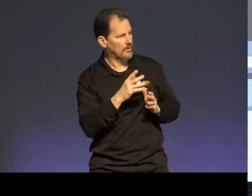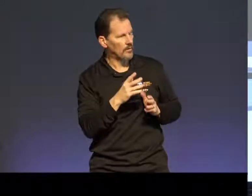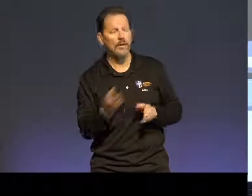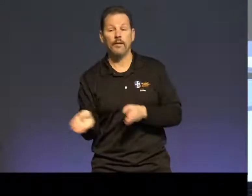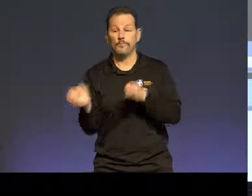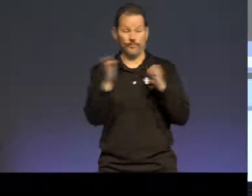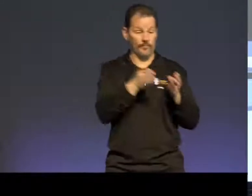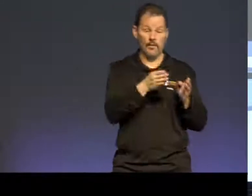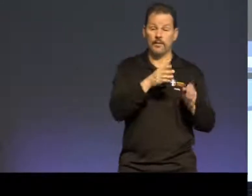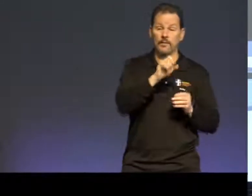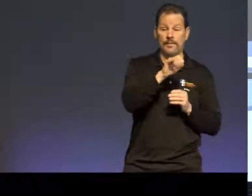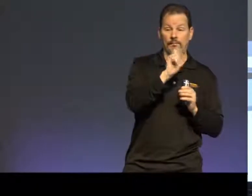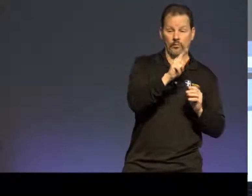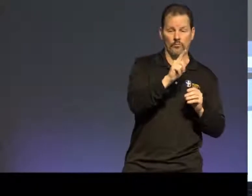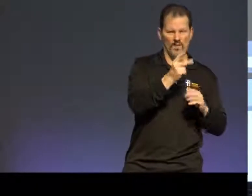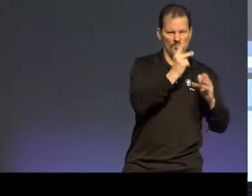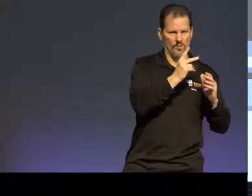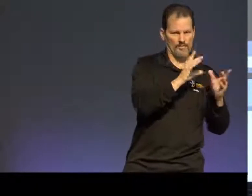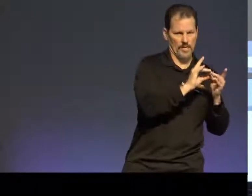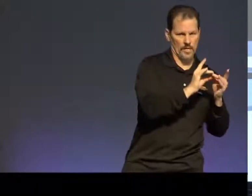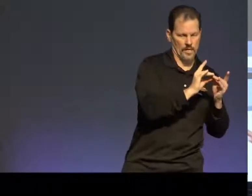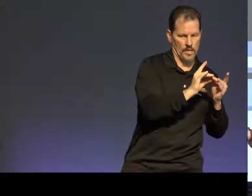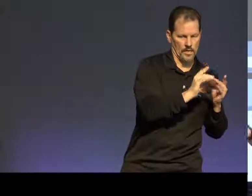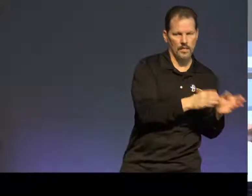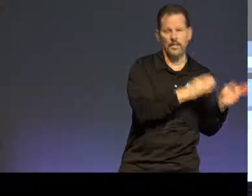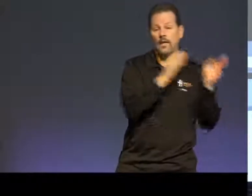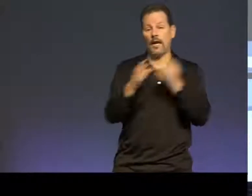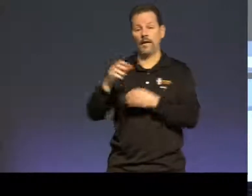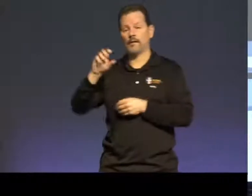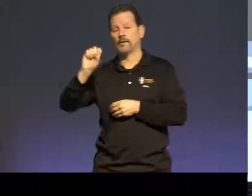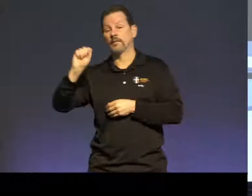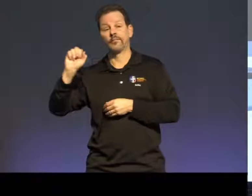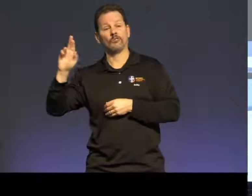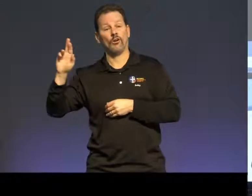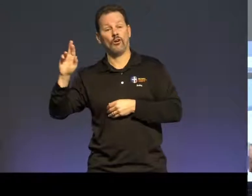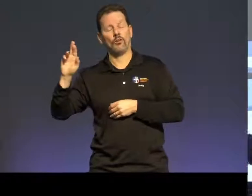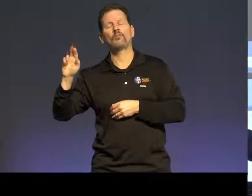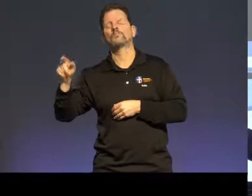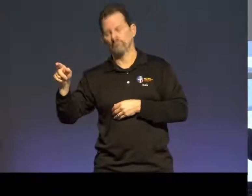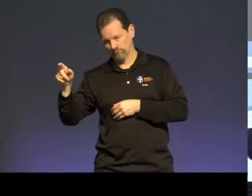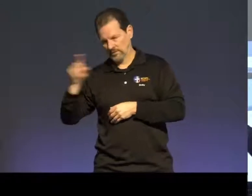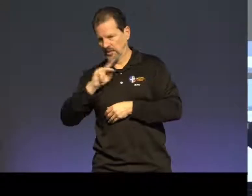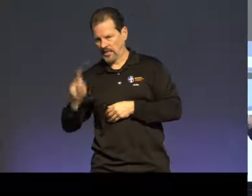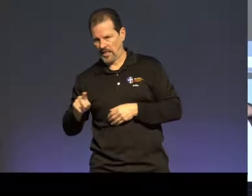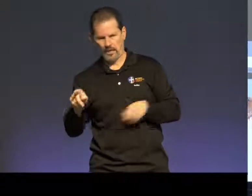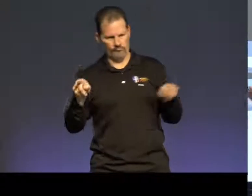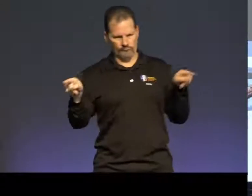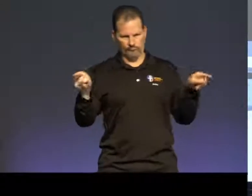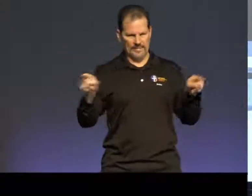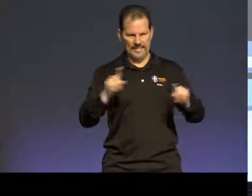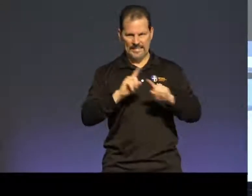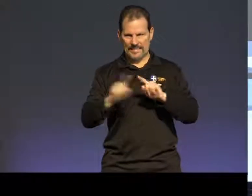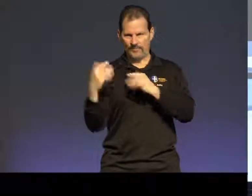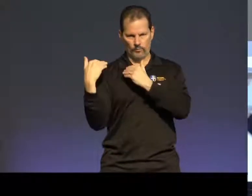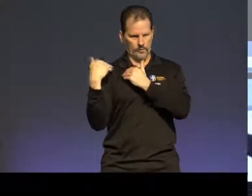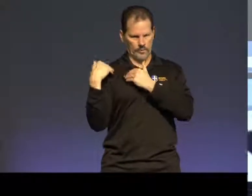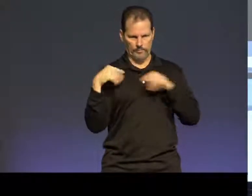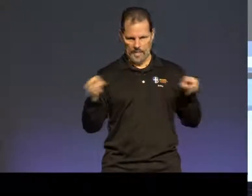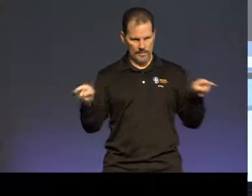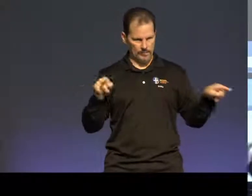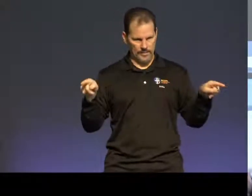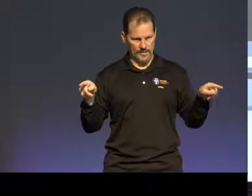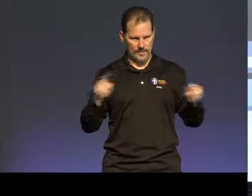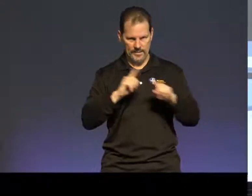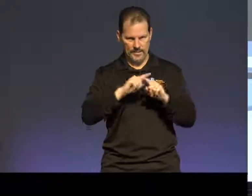is the prophet of God. There is Saul, who is the king. The two have different roles. The two have different responsibilities in the nation